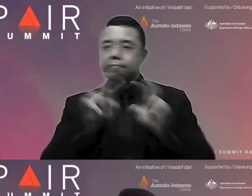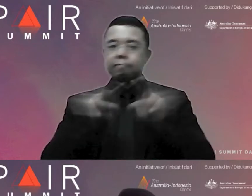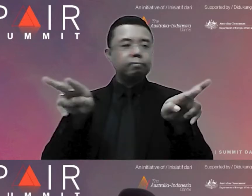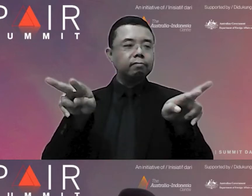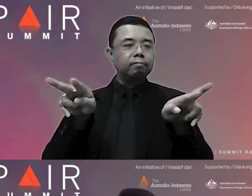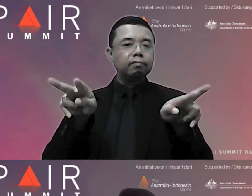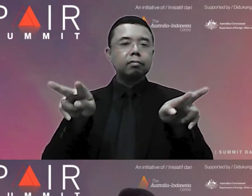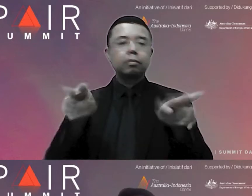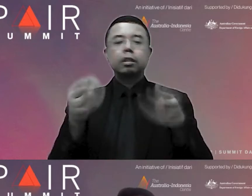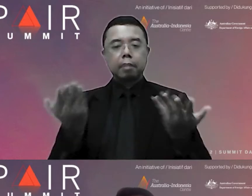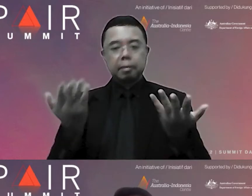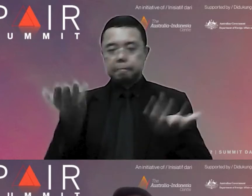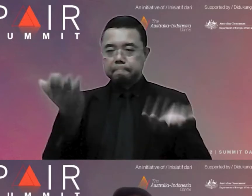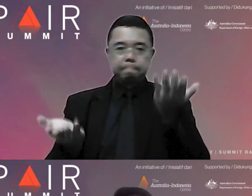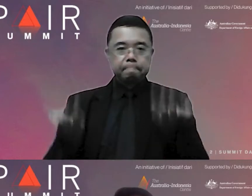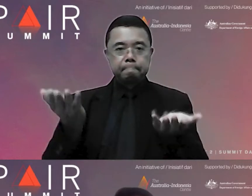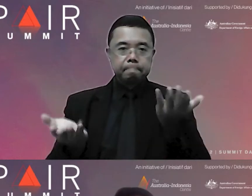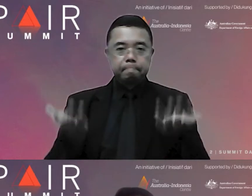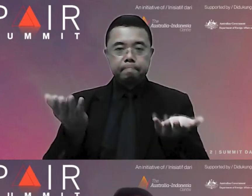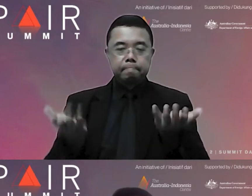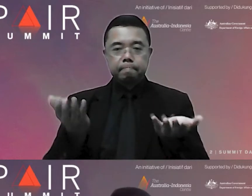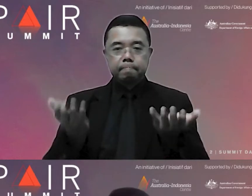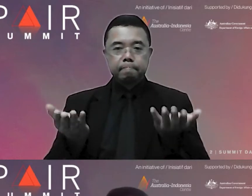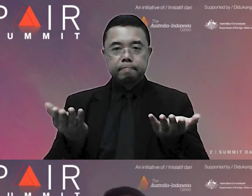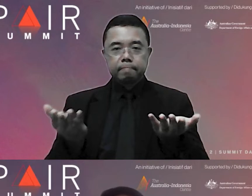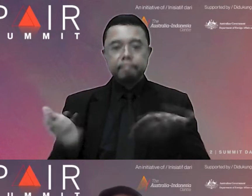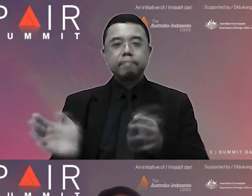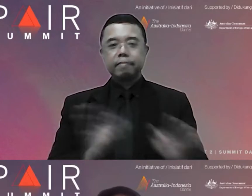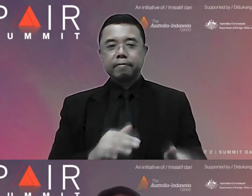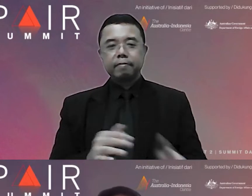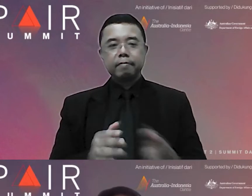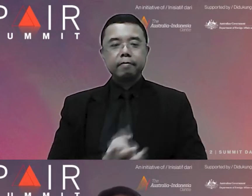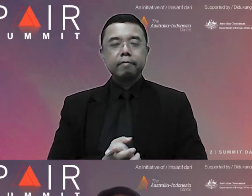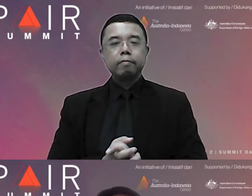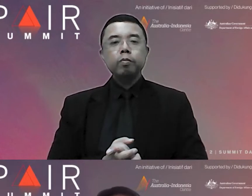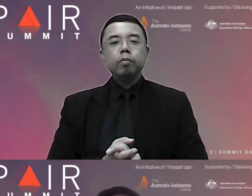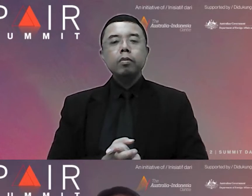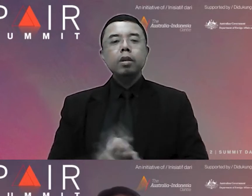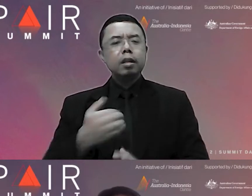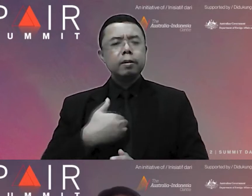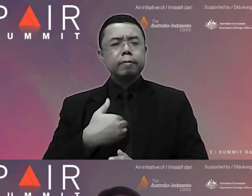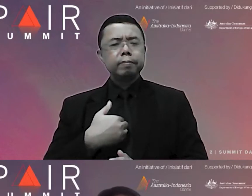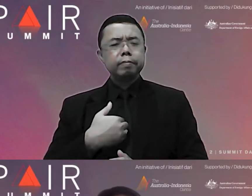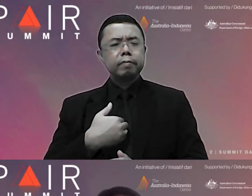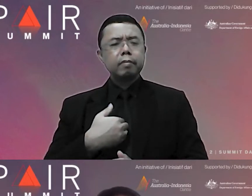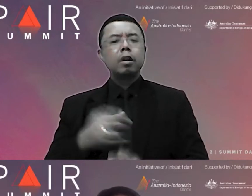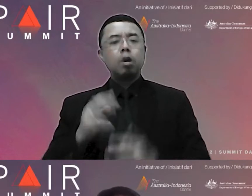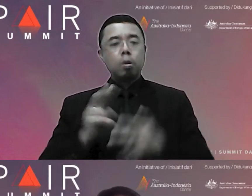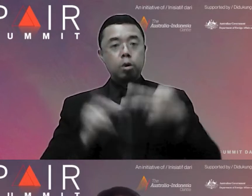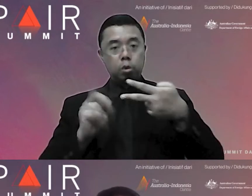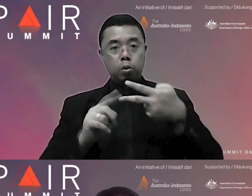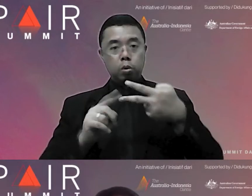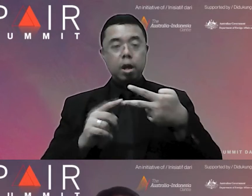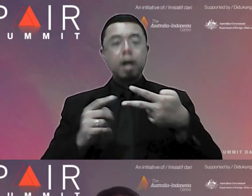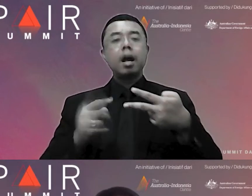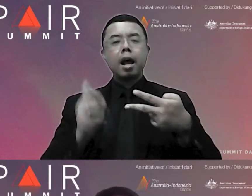Yes, no, go on. I jumped in ahead of you. Yeah, the second one is, of course, the adherence and the awareness adherence